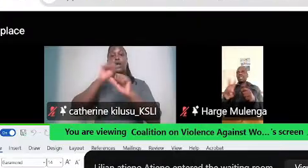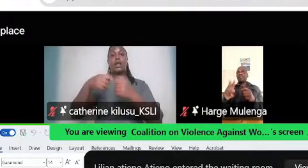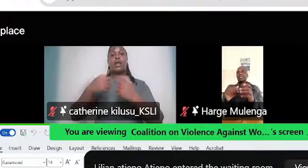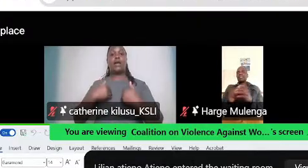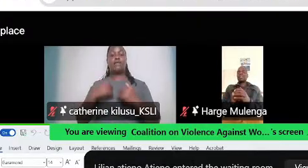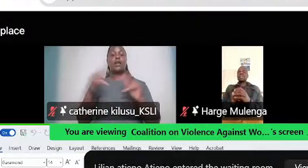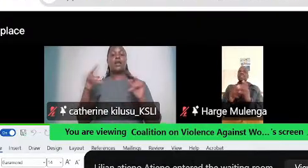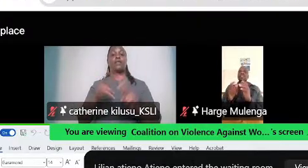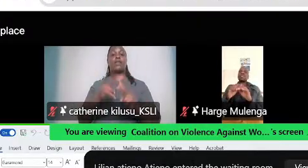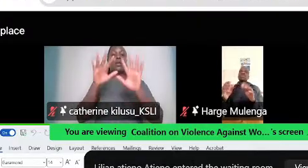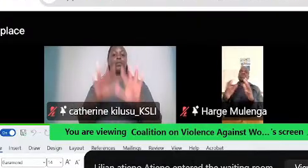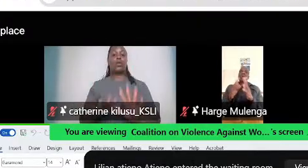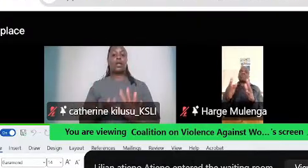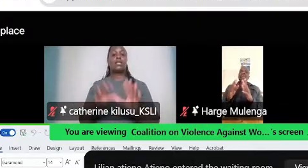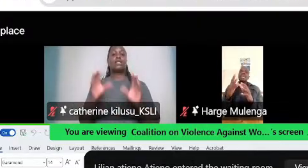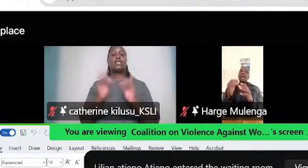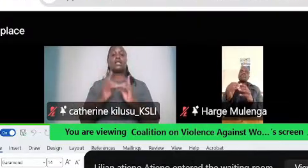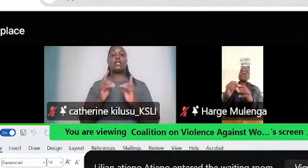important data.